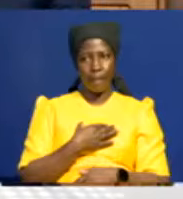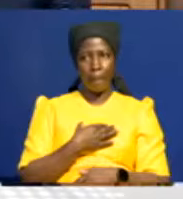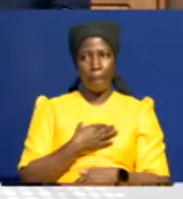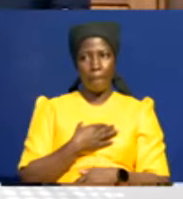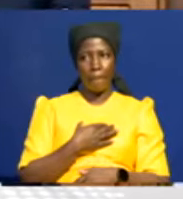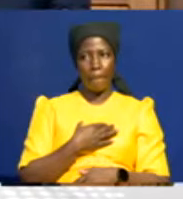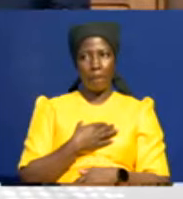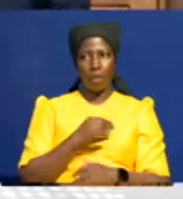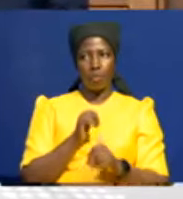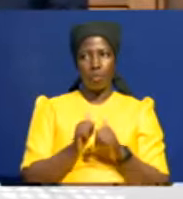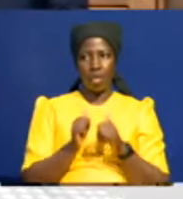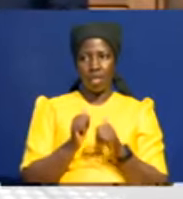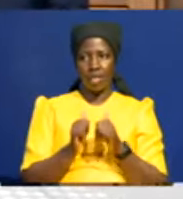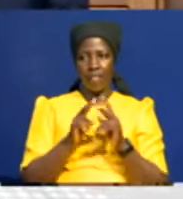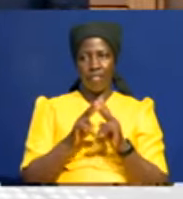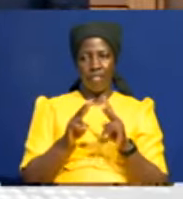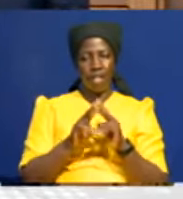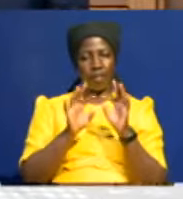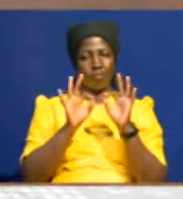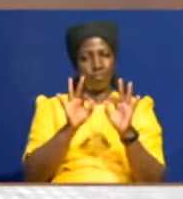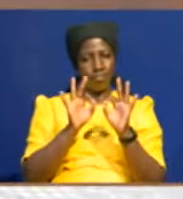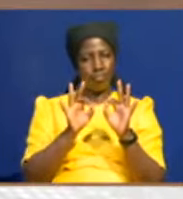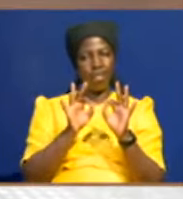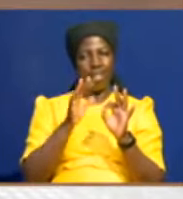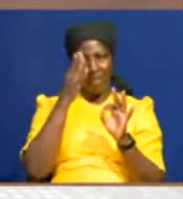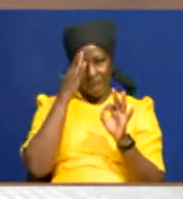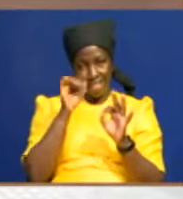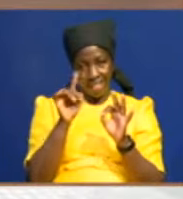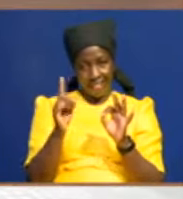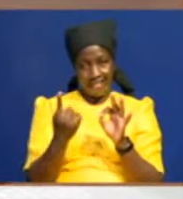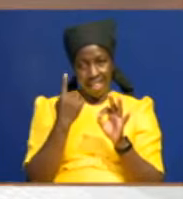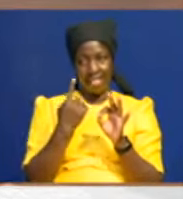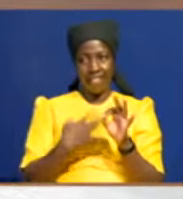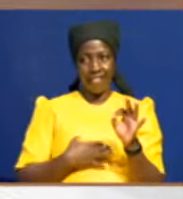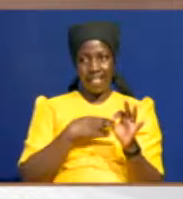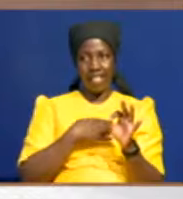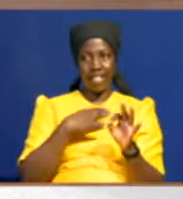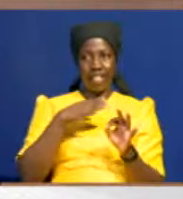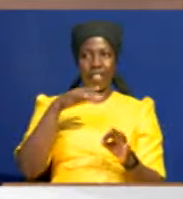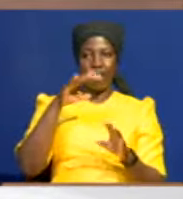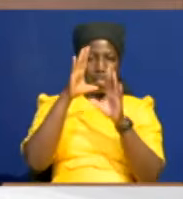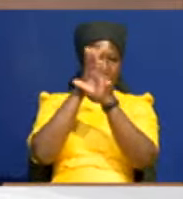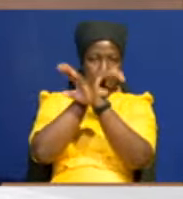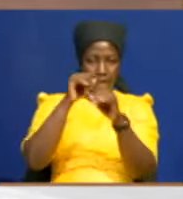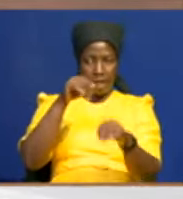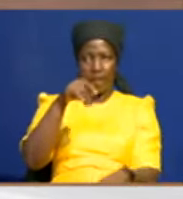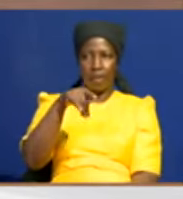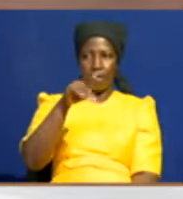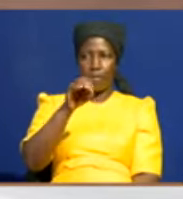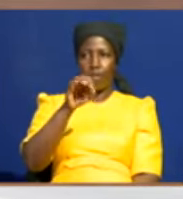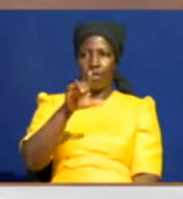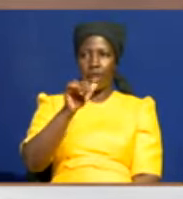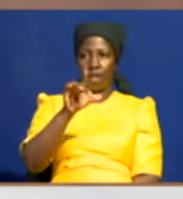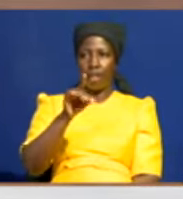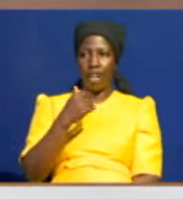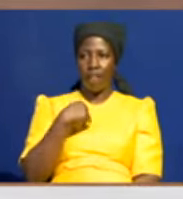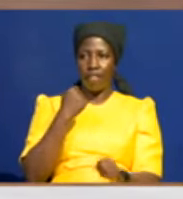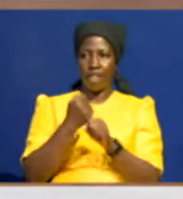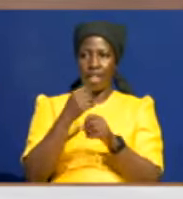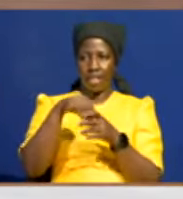which is spectacular, because this is the first visit paid by the Polish president here in Kenya, I hope that it will also